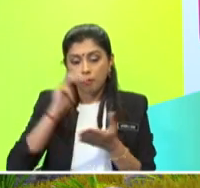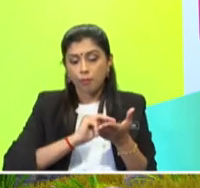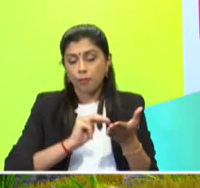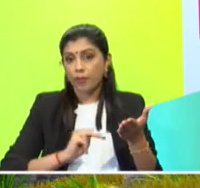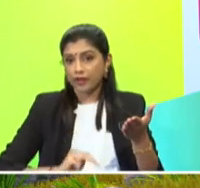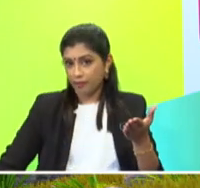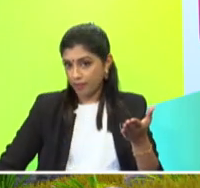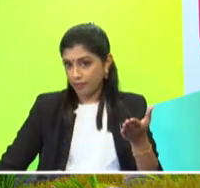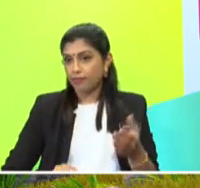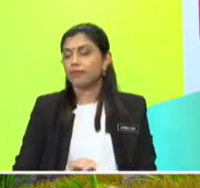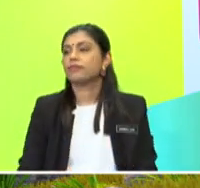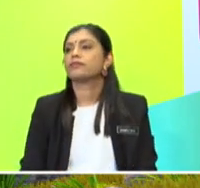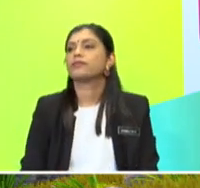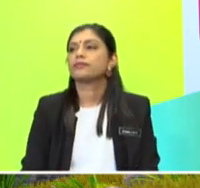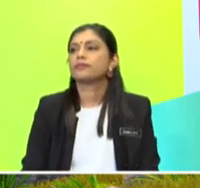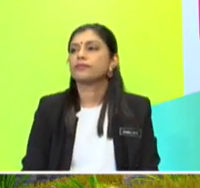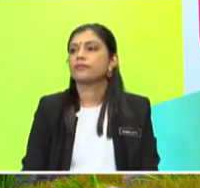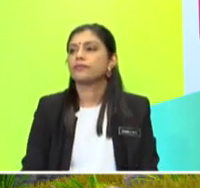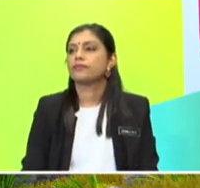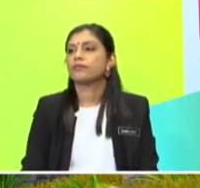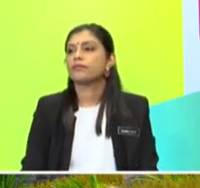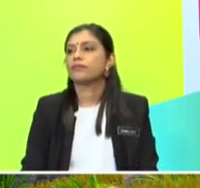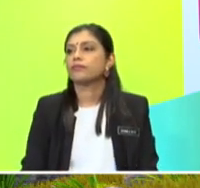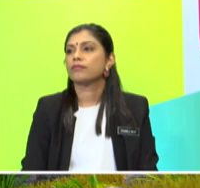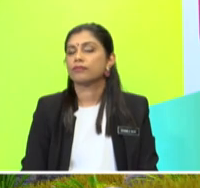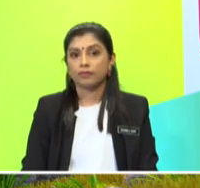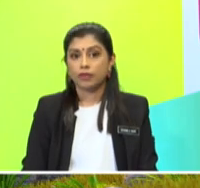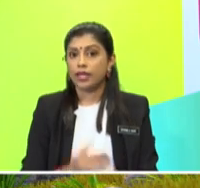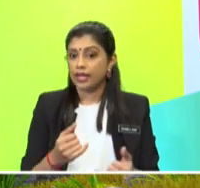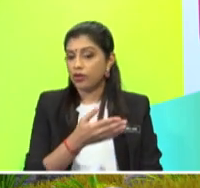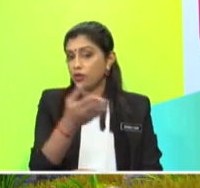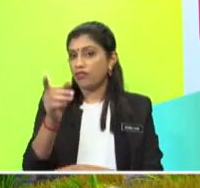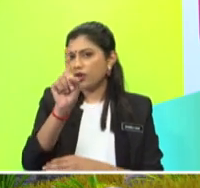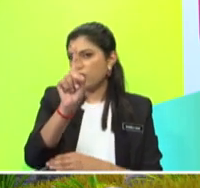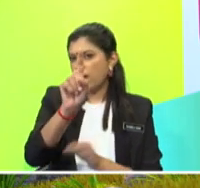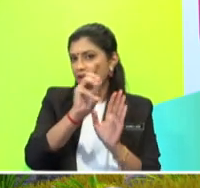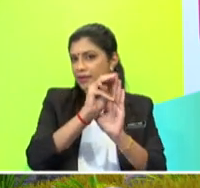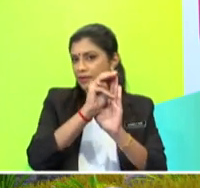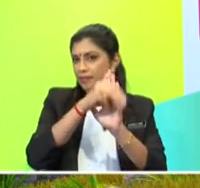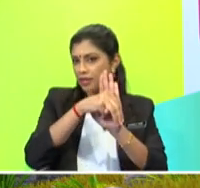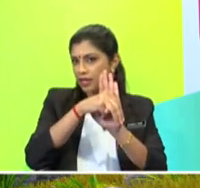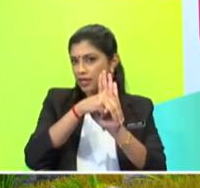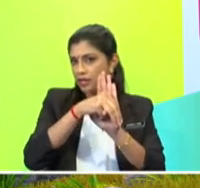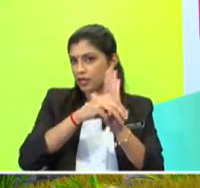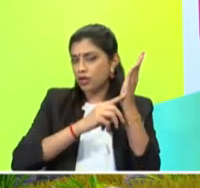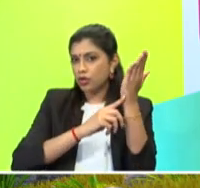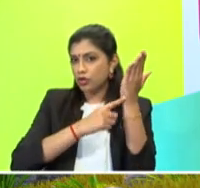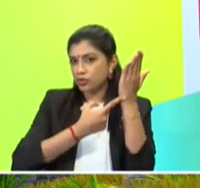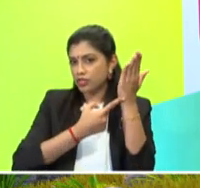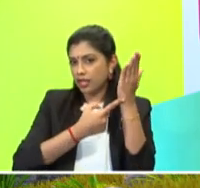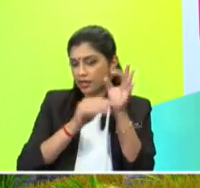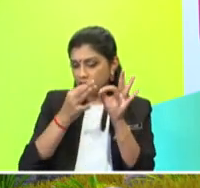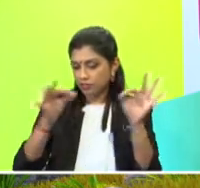paragraph. So now, I'm going to give all of you four behind here 1 minute precisely to start constructing